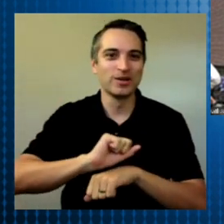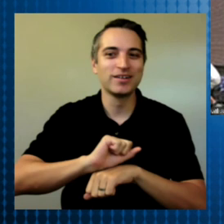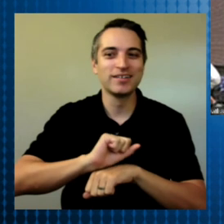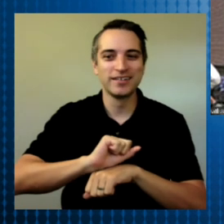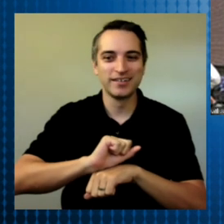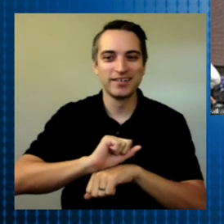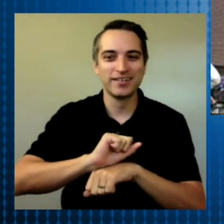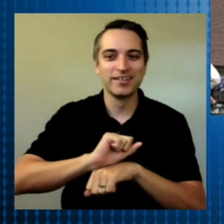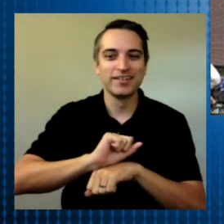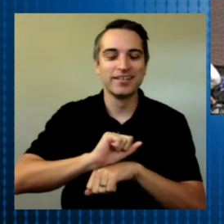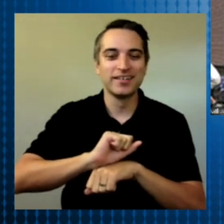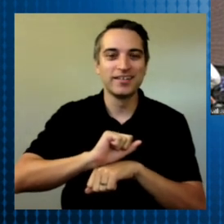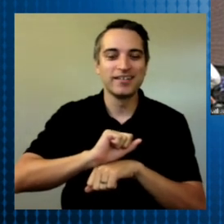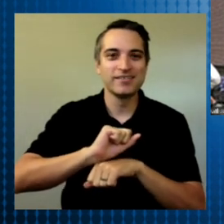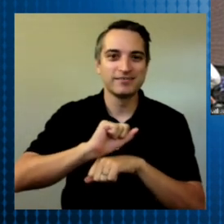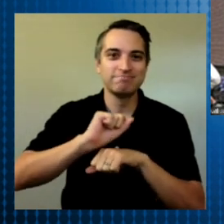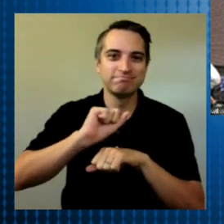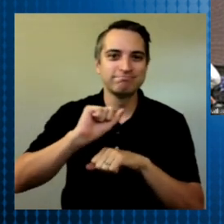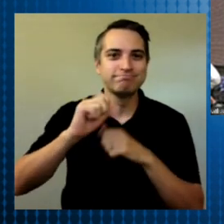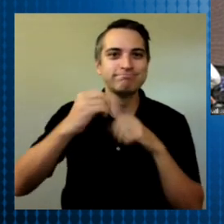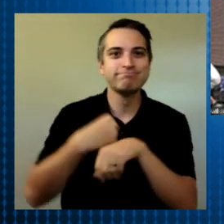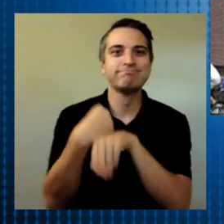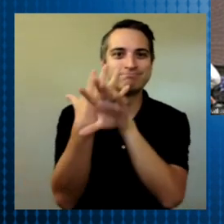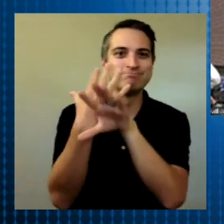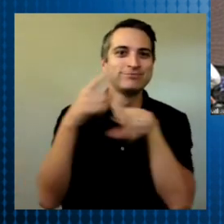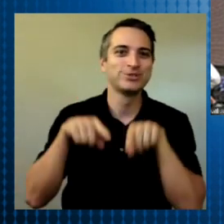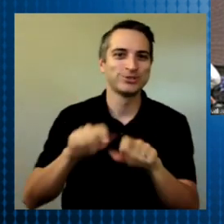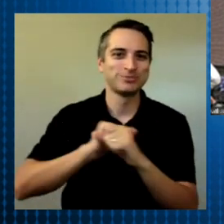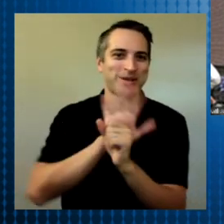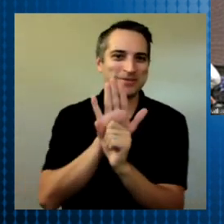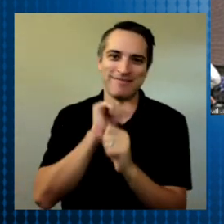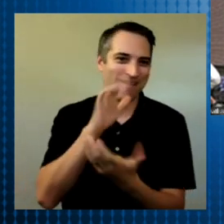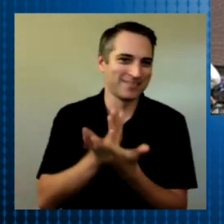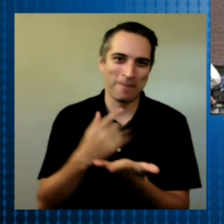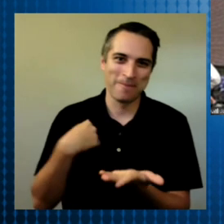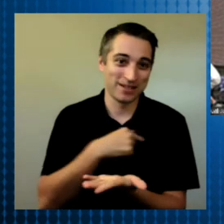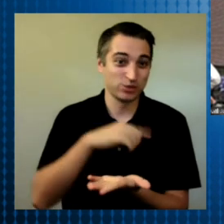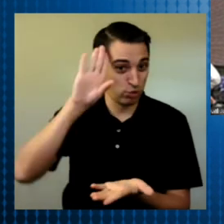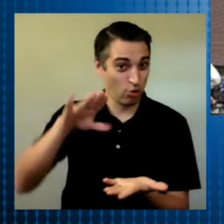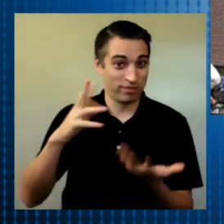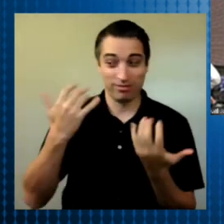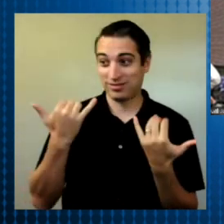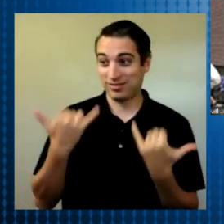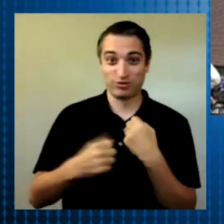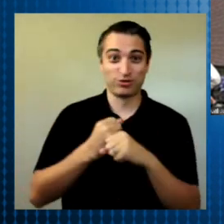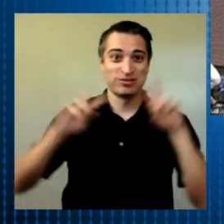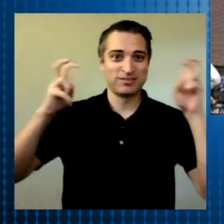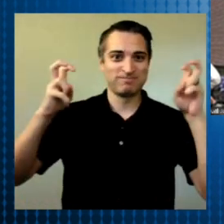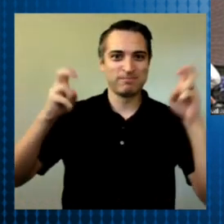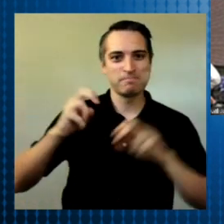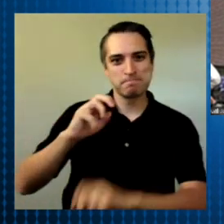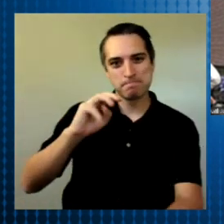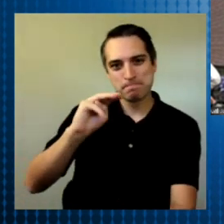during the pandemic, but it has not stopped us. As you know, our motto for this year is Mott will never stop.